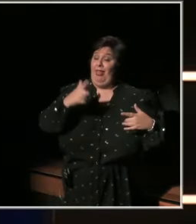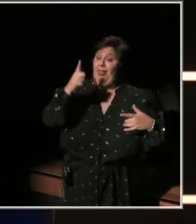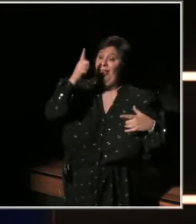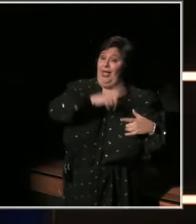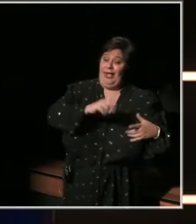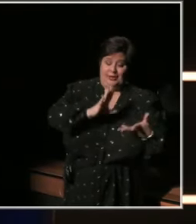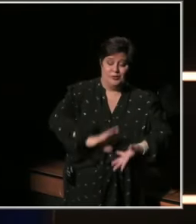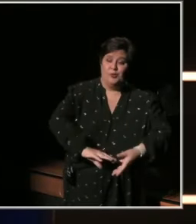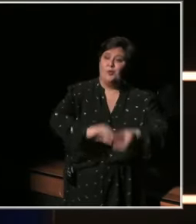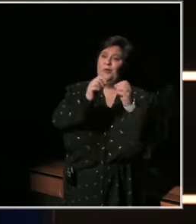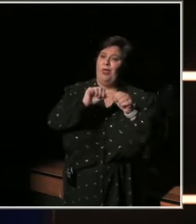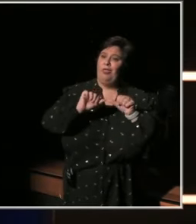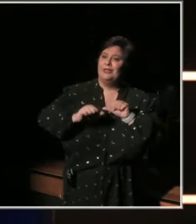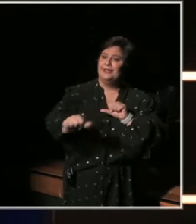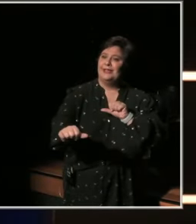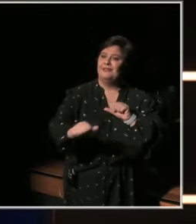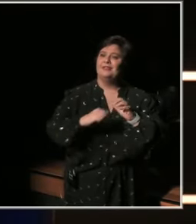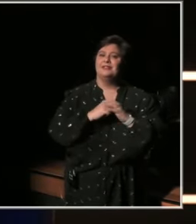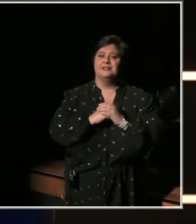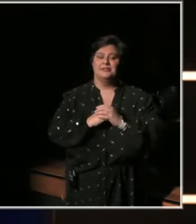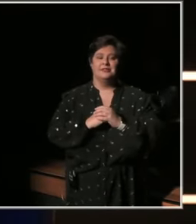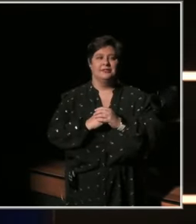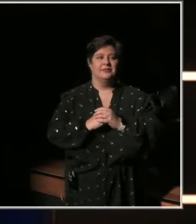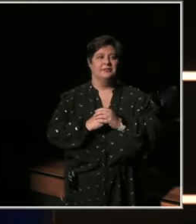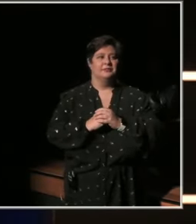able to make this series.